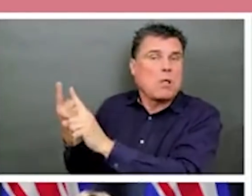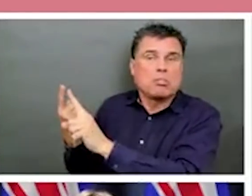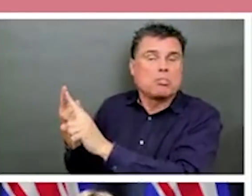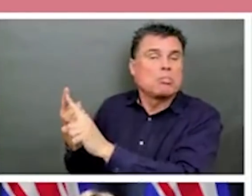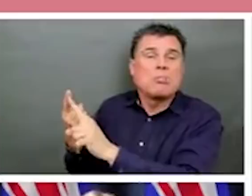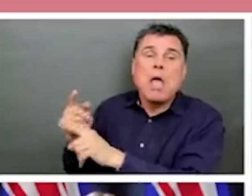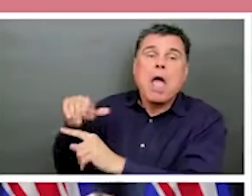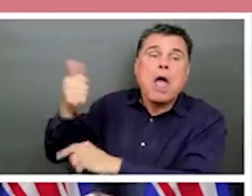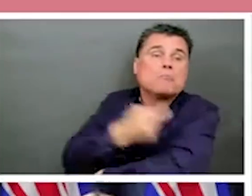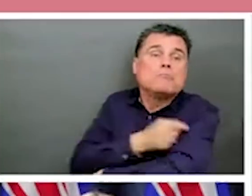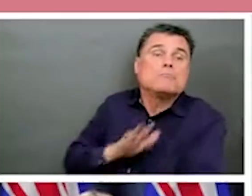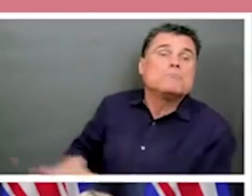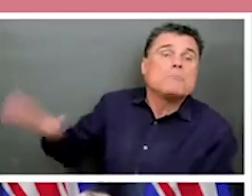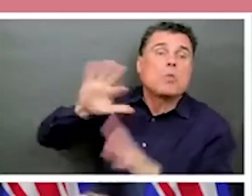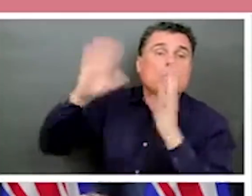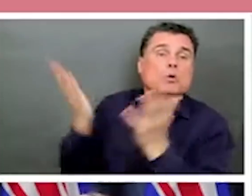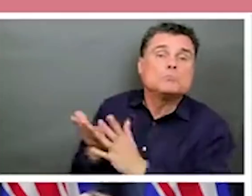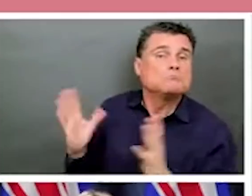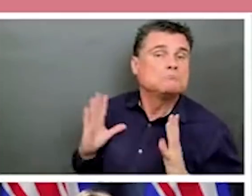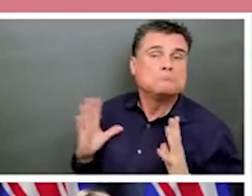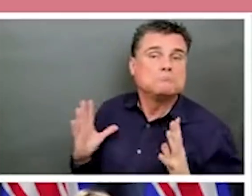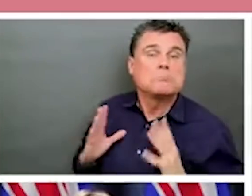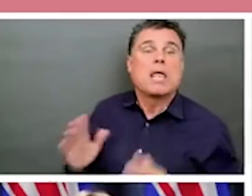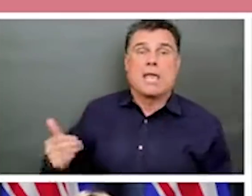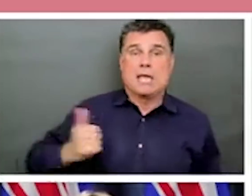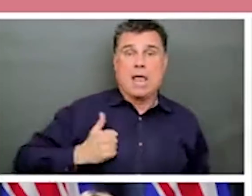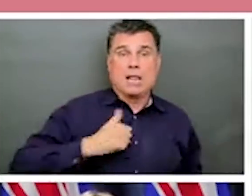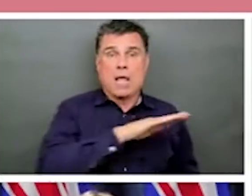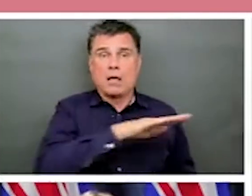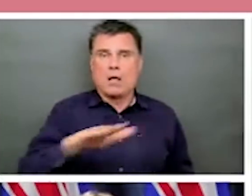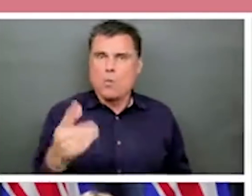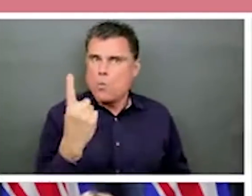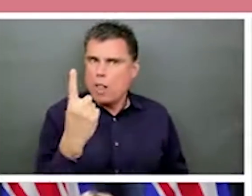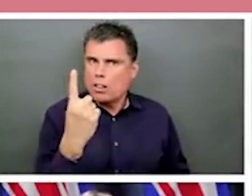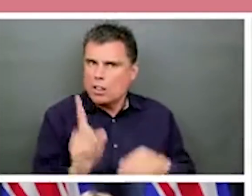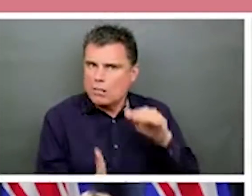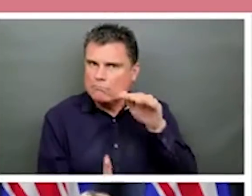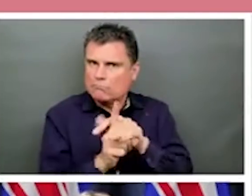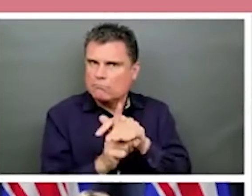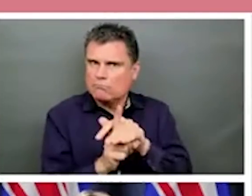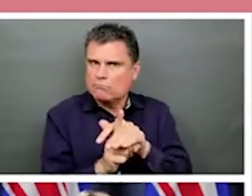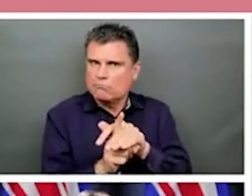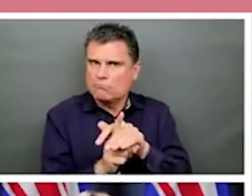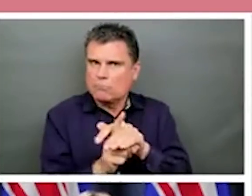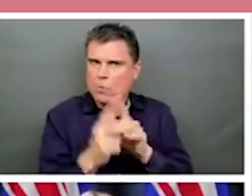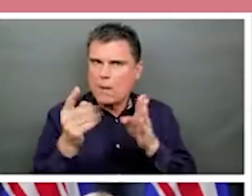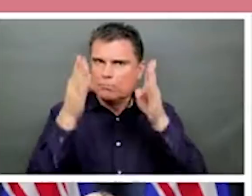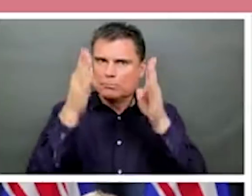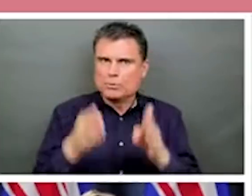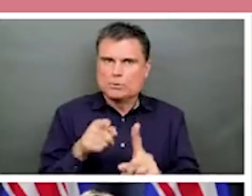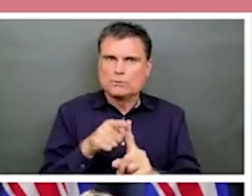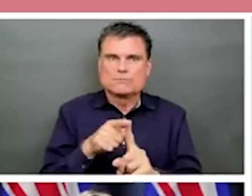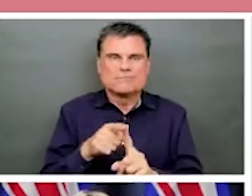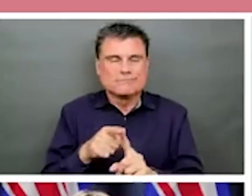Columbia. In Canada, we've seen one clotting event related to AstraZeneca that was,